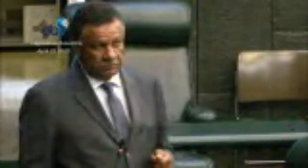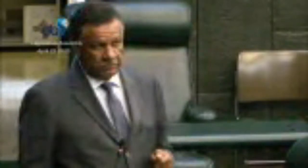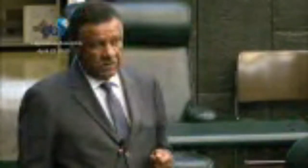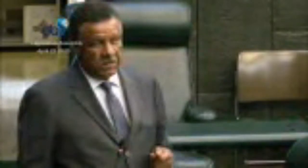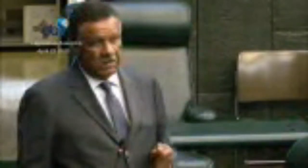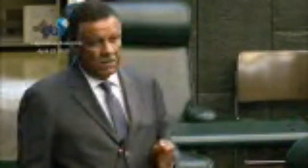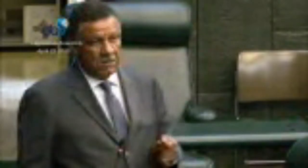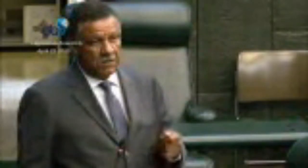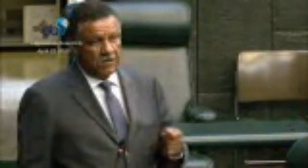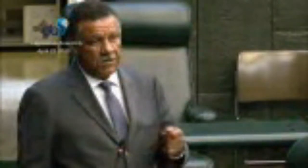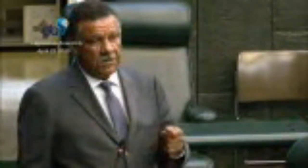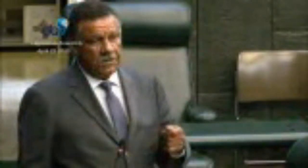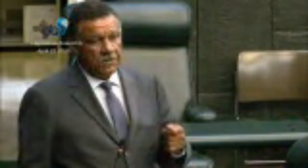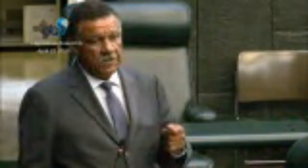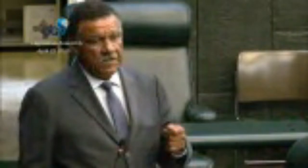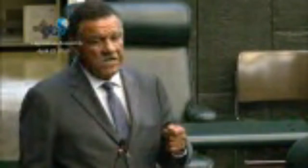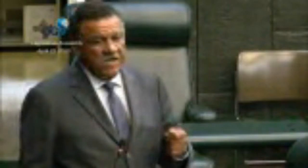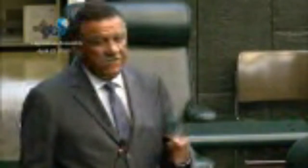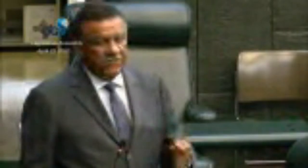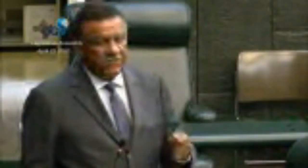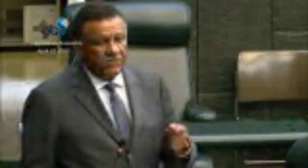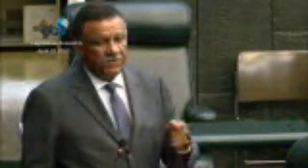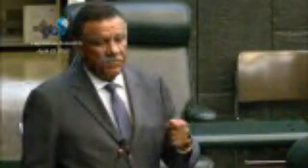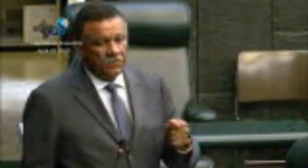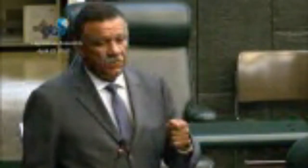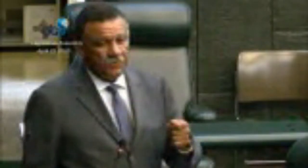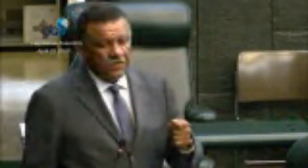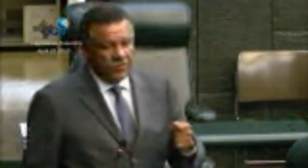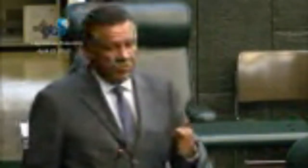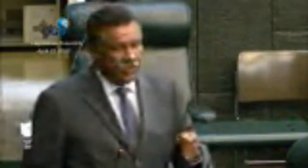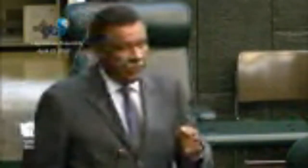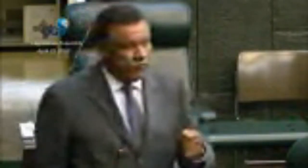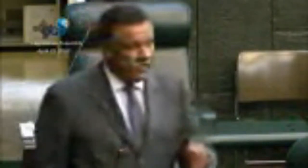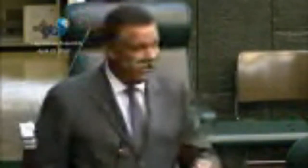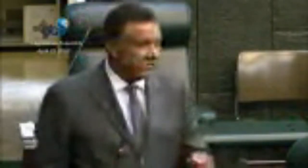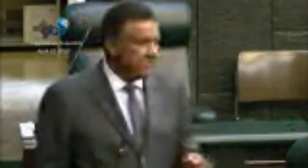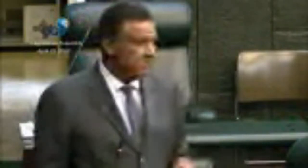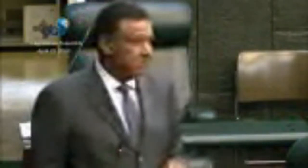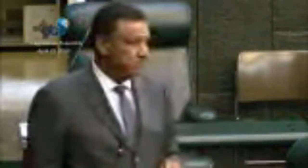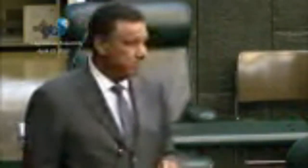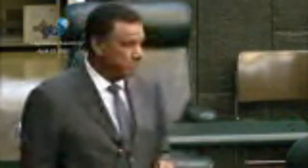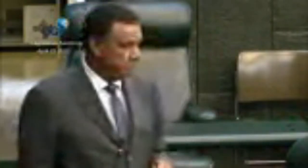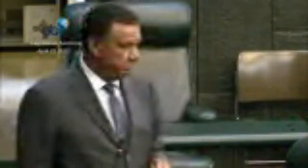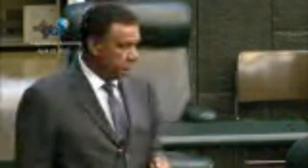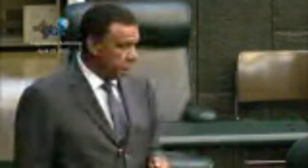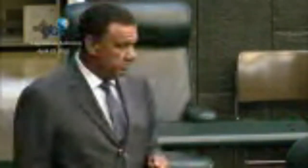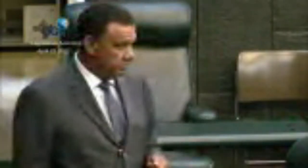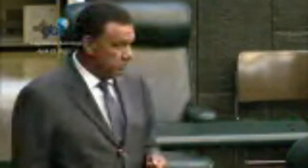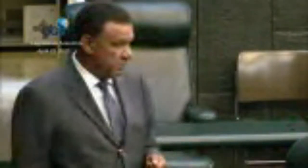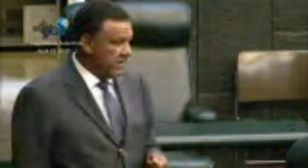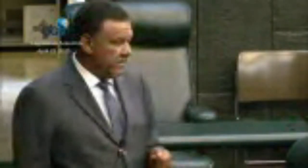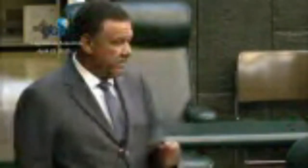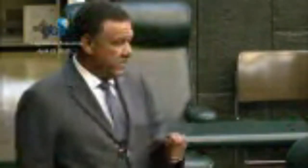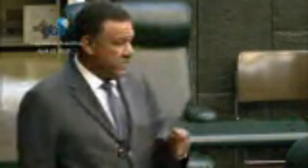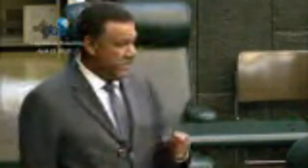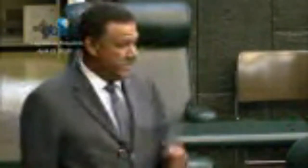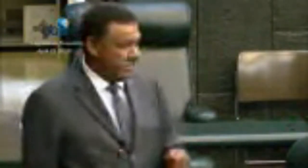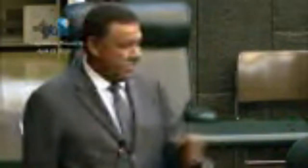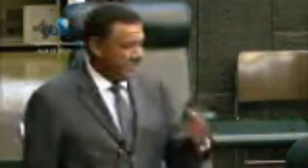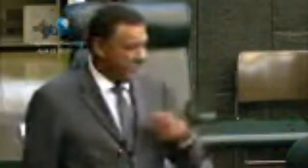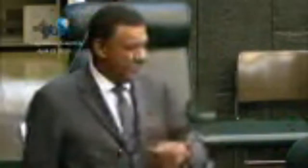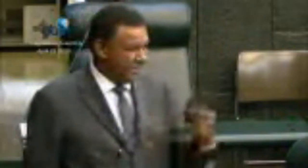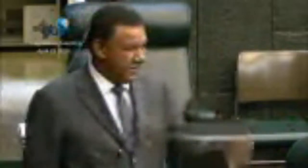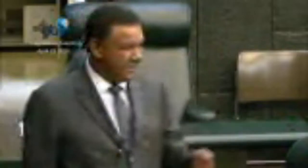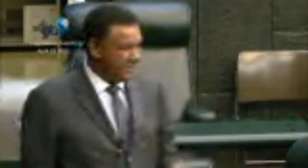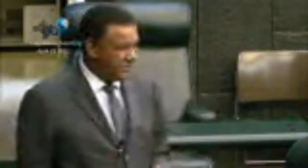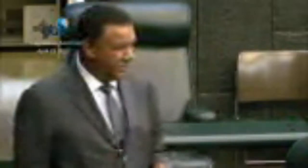If for no other reason, and if I could take the licks here today because Sue doesn't